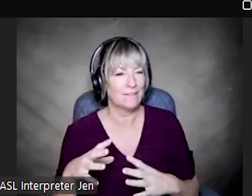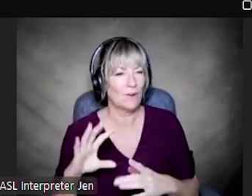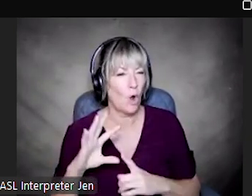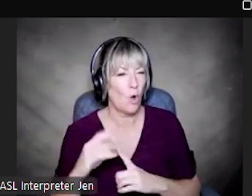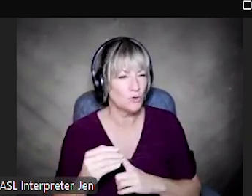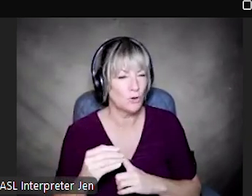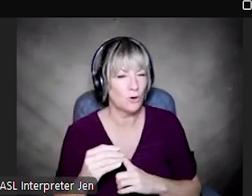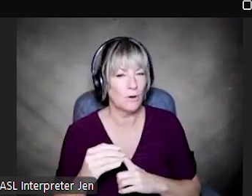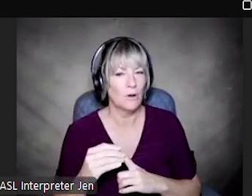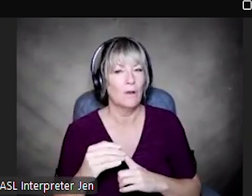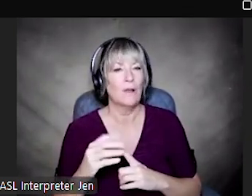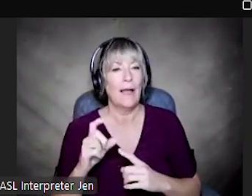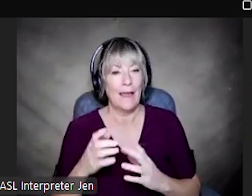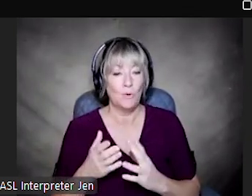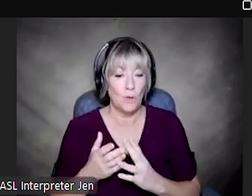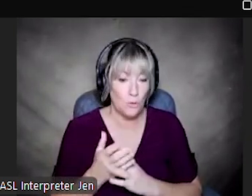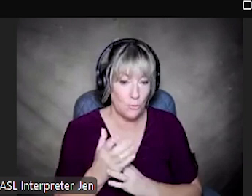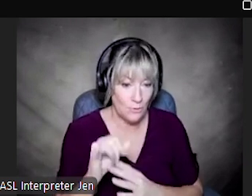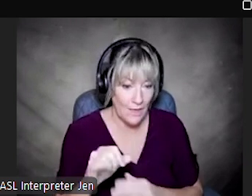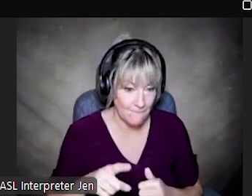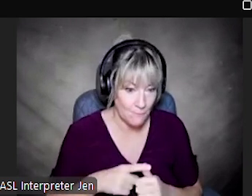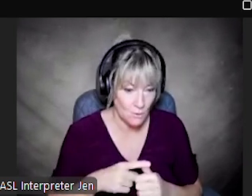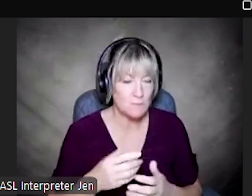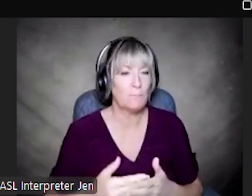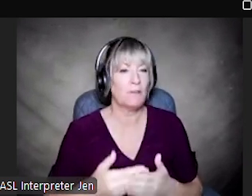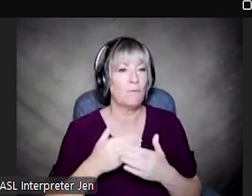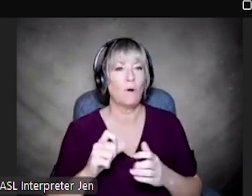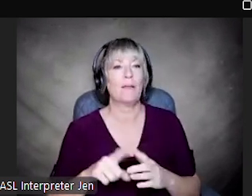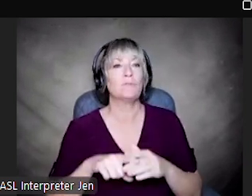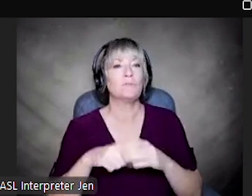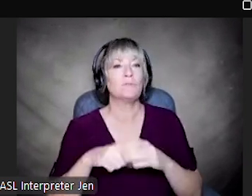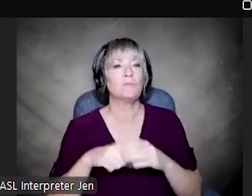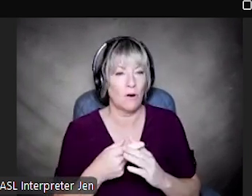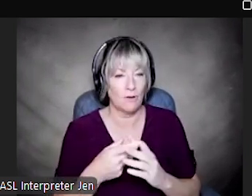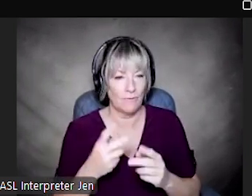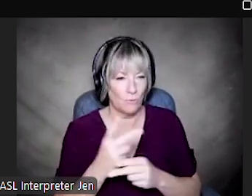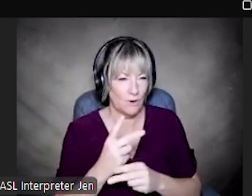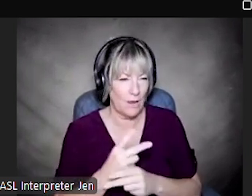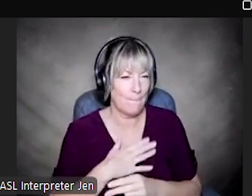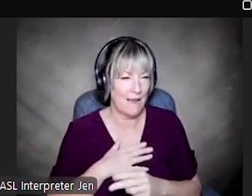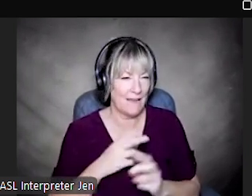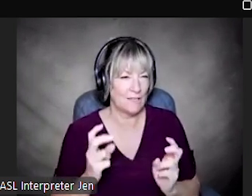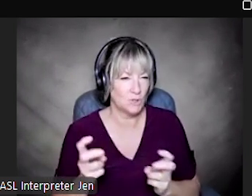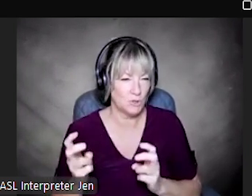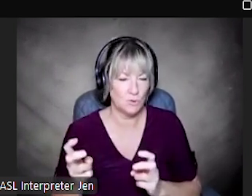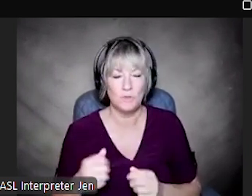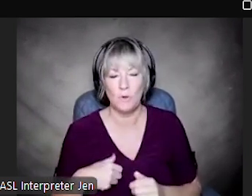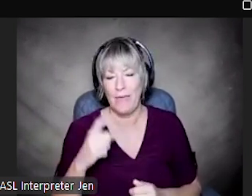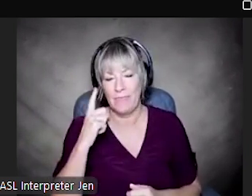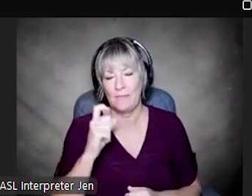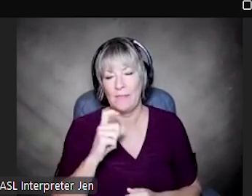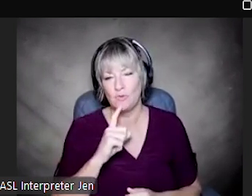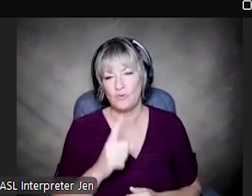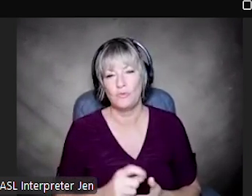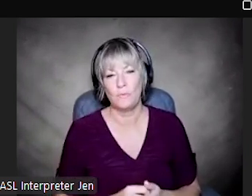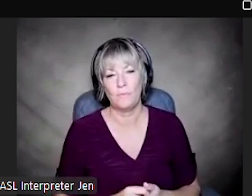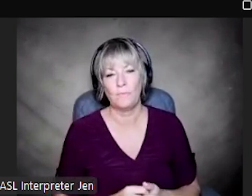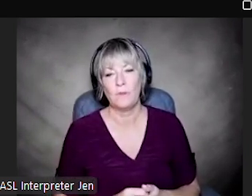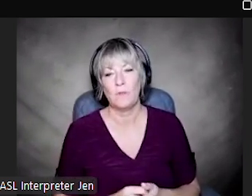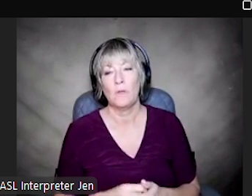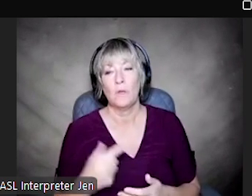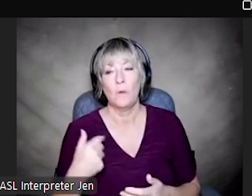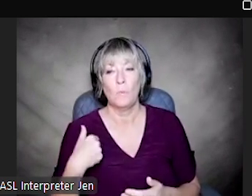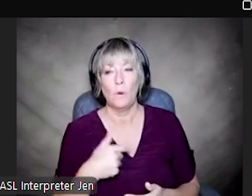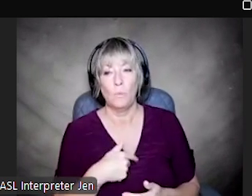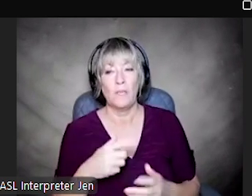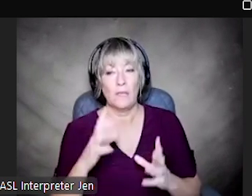working on the issues that I needed to work on for myself. And so I truly believe that is true. And so what